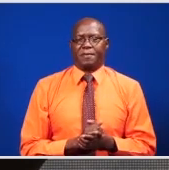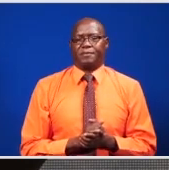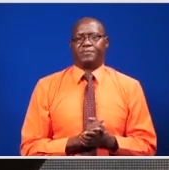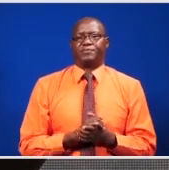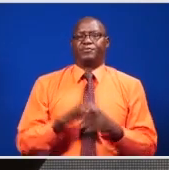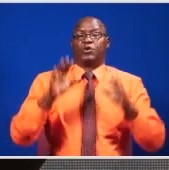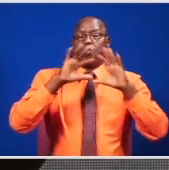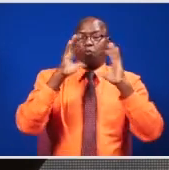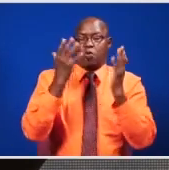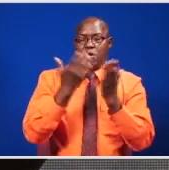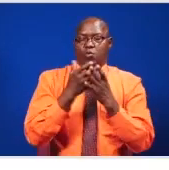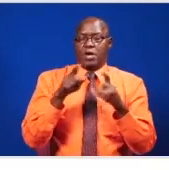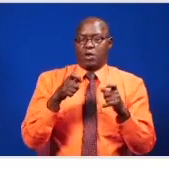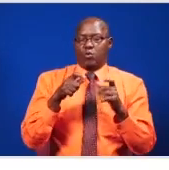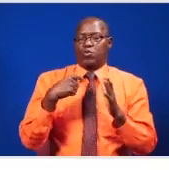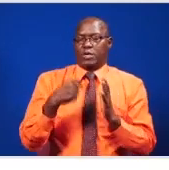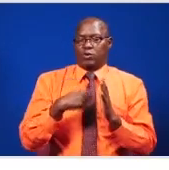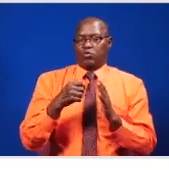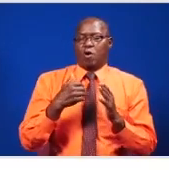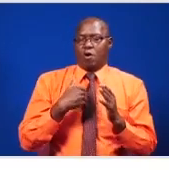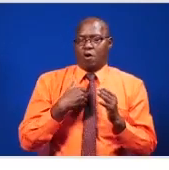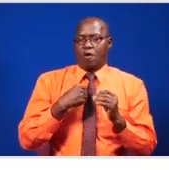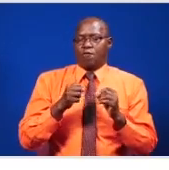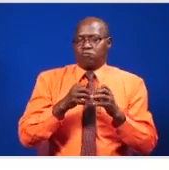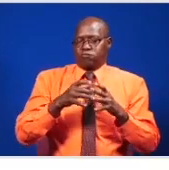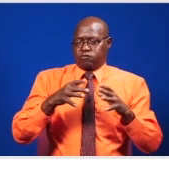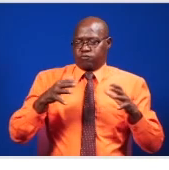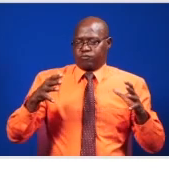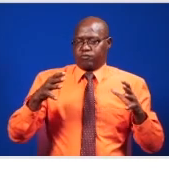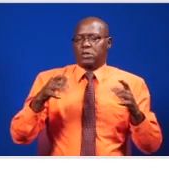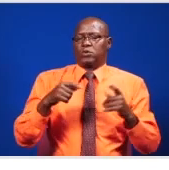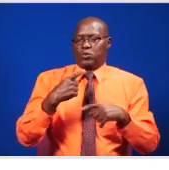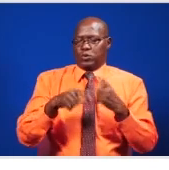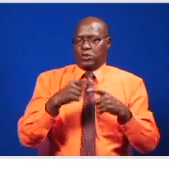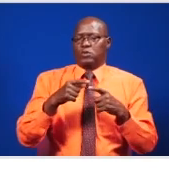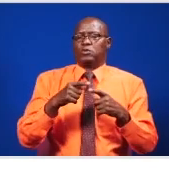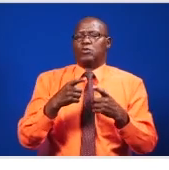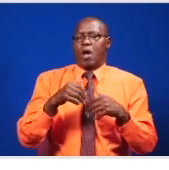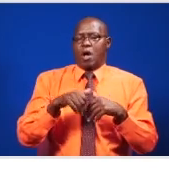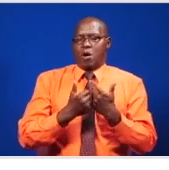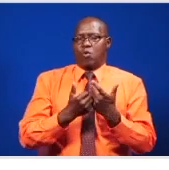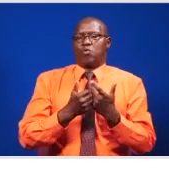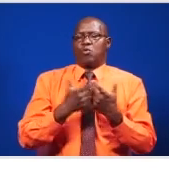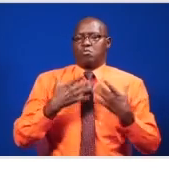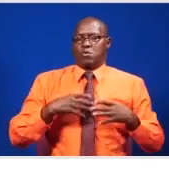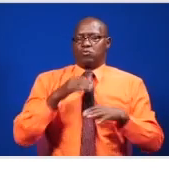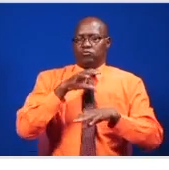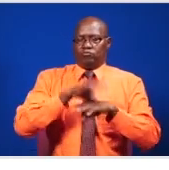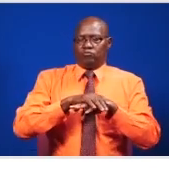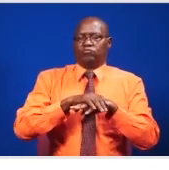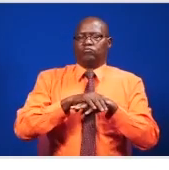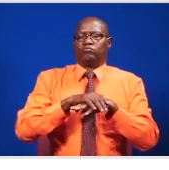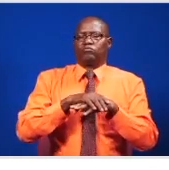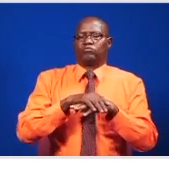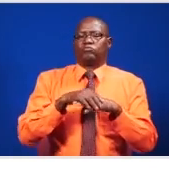Now, the world radio industry has evolved in the recent past and continues to shape how the masses consume content from the airwaves. As the country today